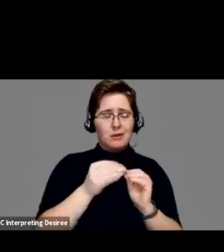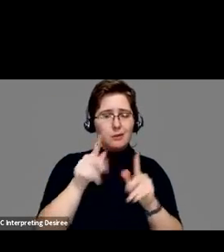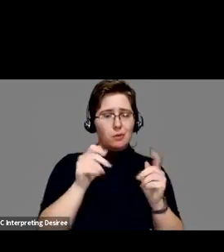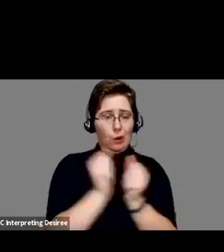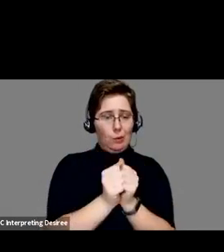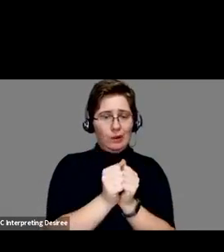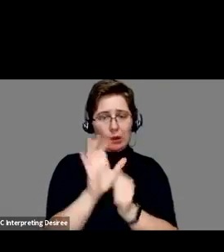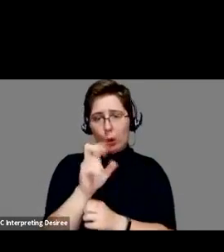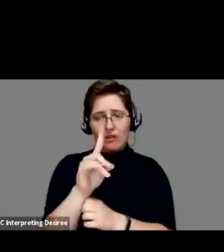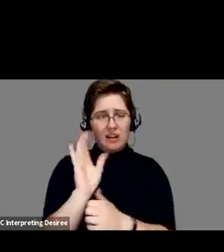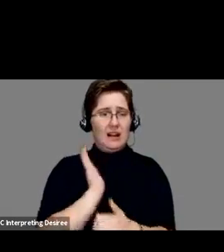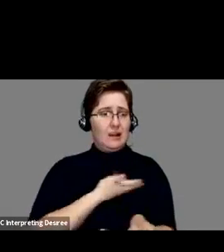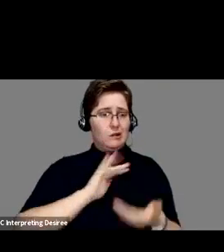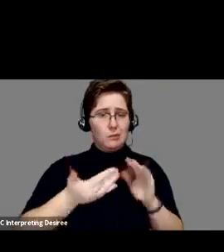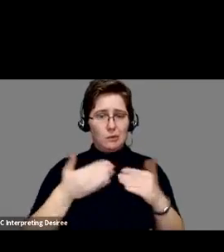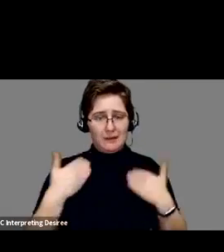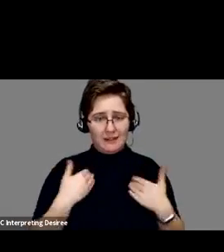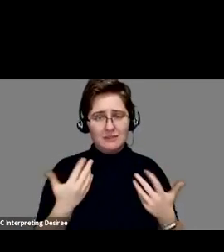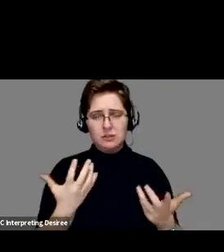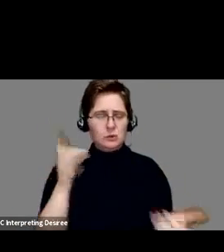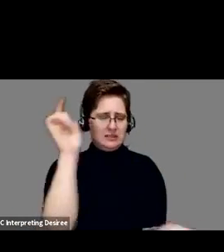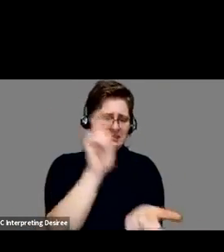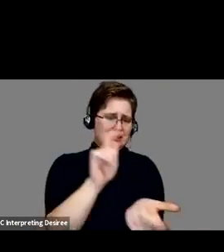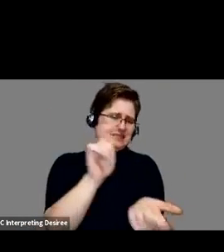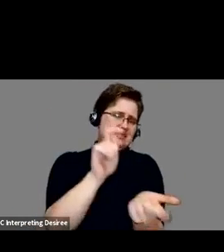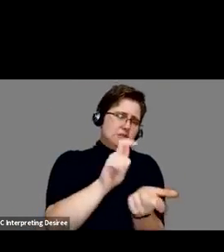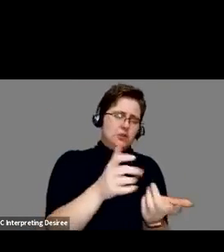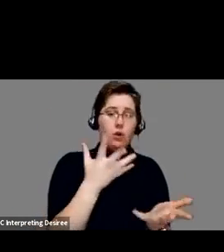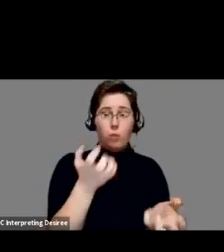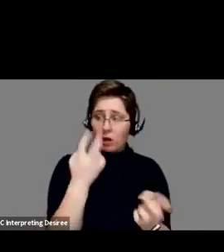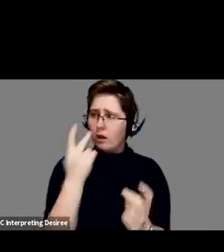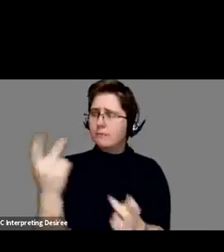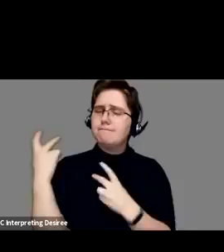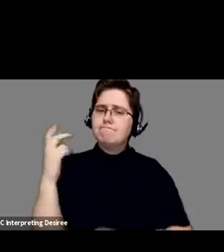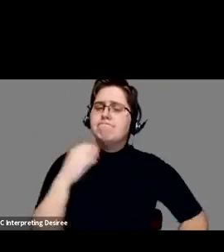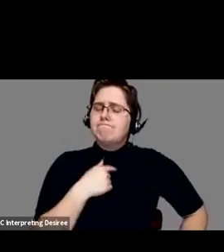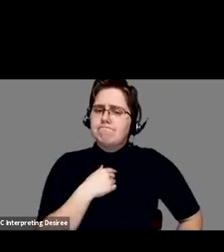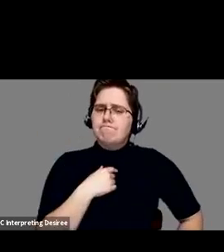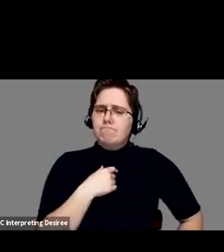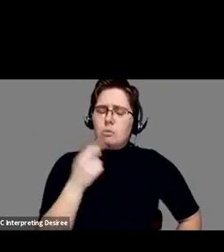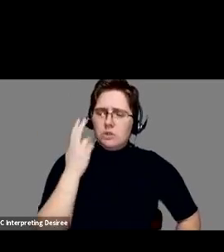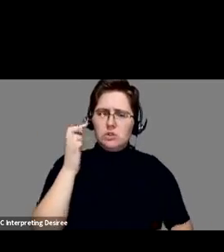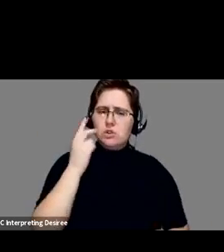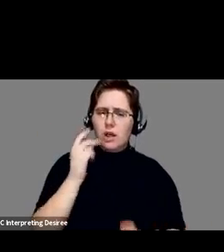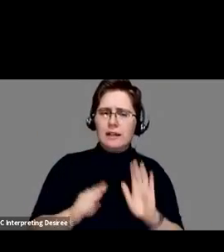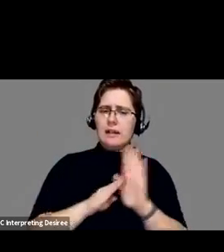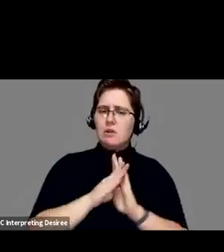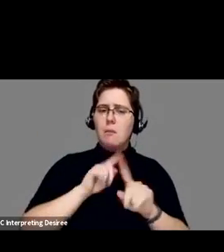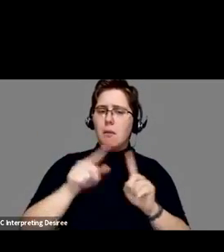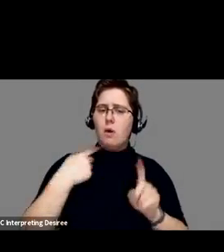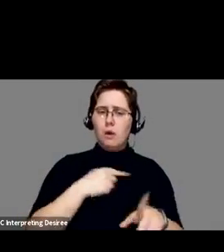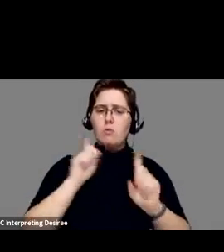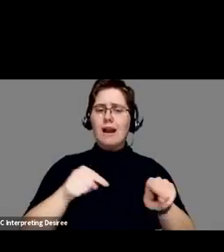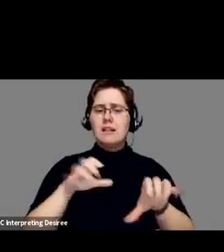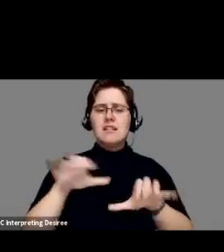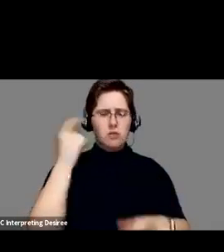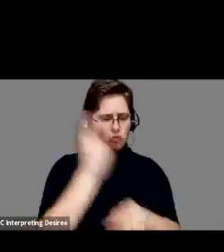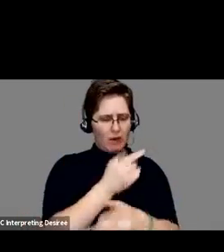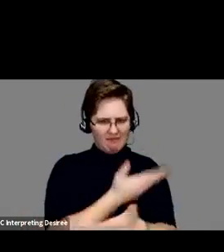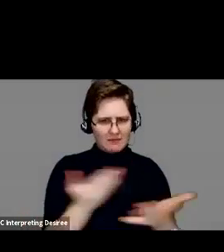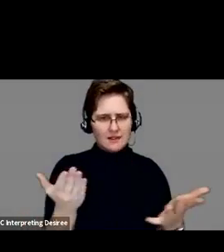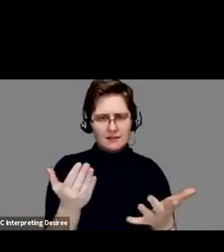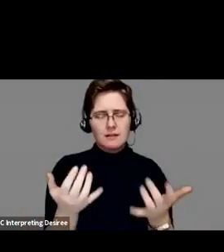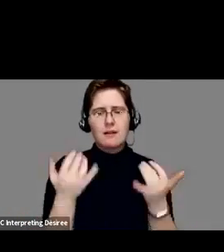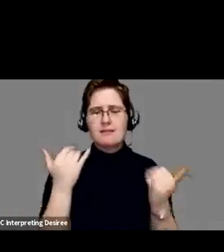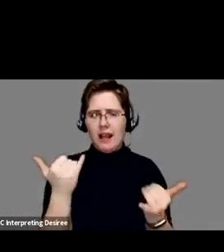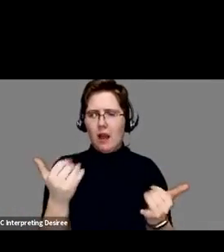And we want to look back and say, you know, we saw an increase, but we reacted and we did the right things, and we're now in